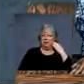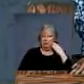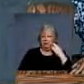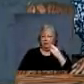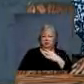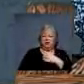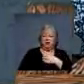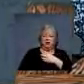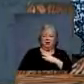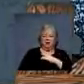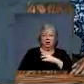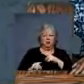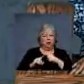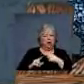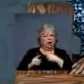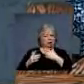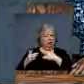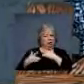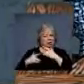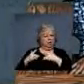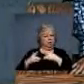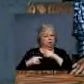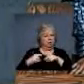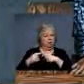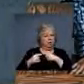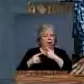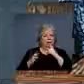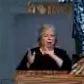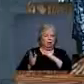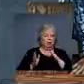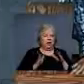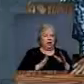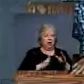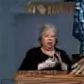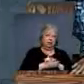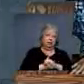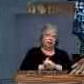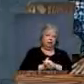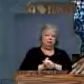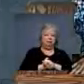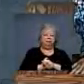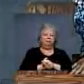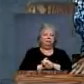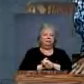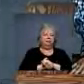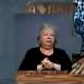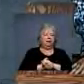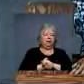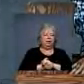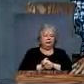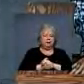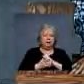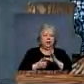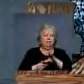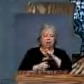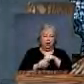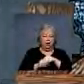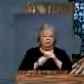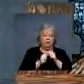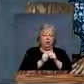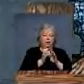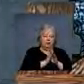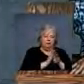I do have a concern about the planning that has gone into the development and